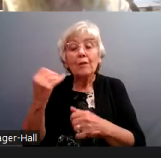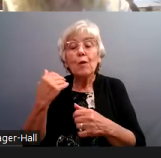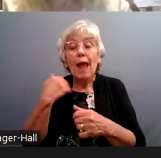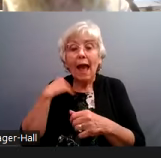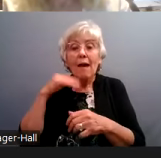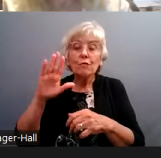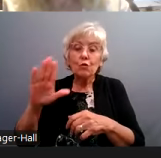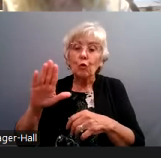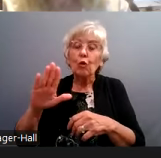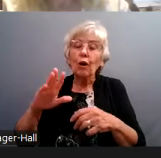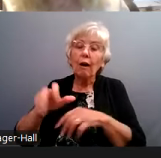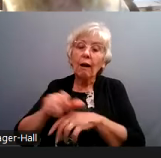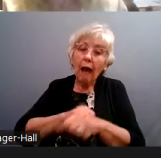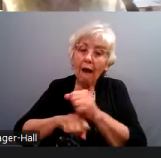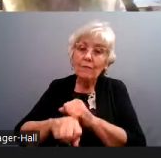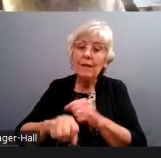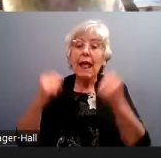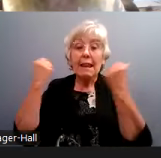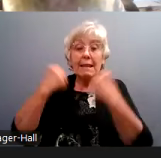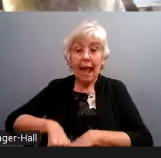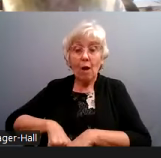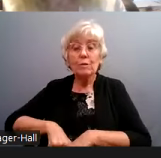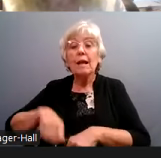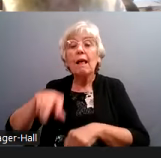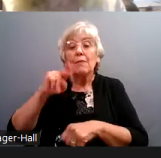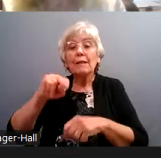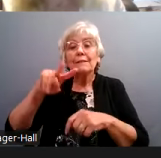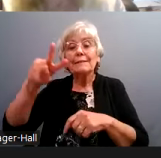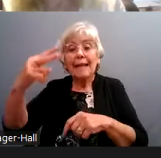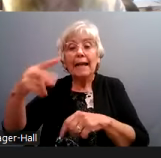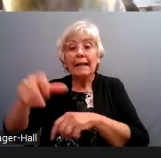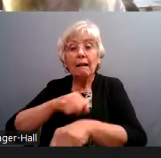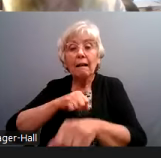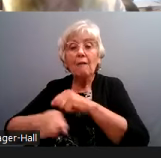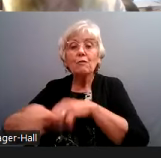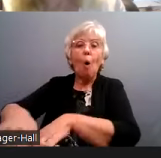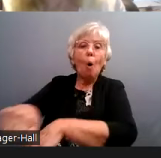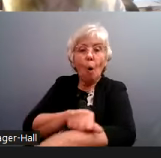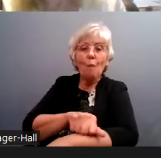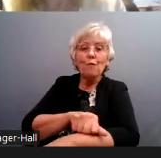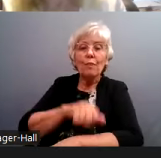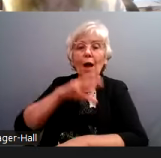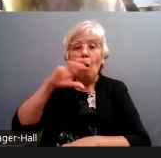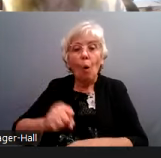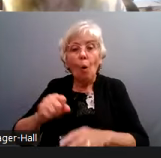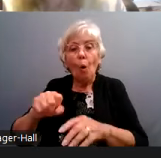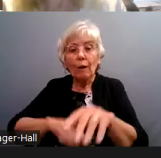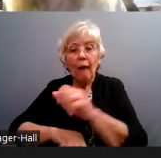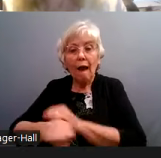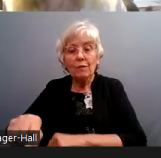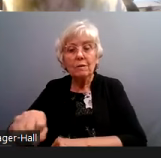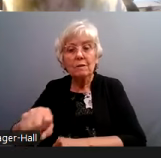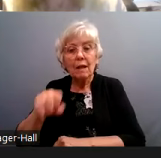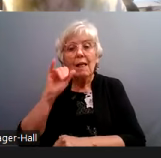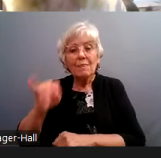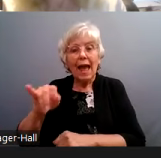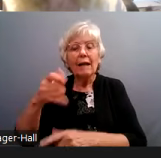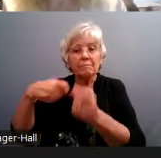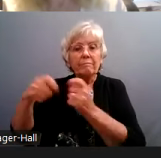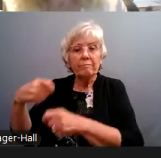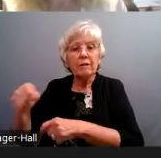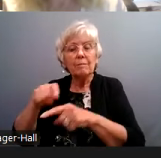your gown. You can put a second pair of gloves over that, and then that's what you change in between cages. So